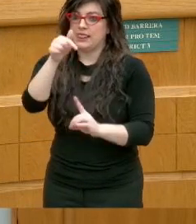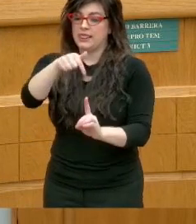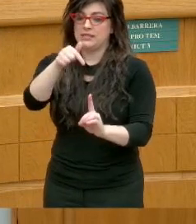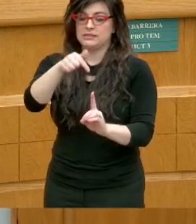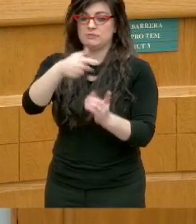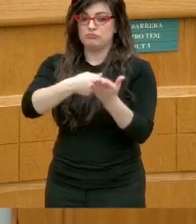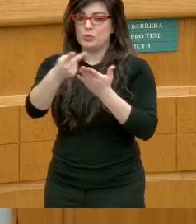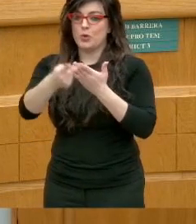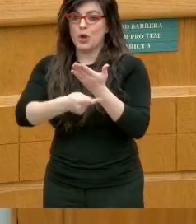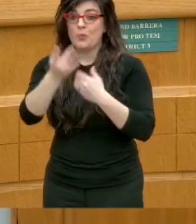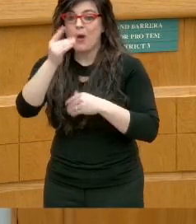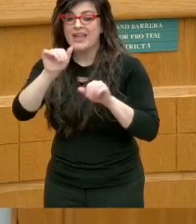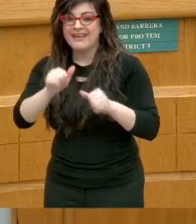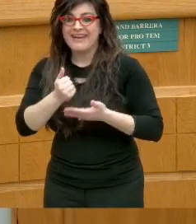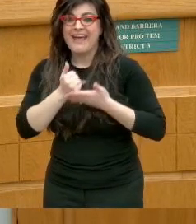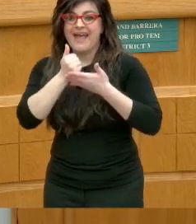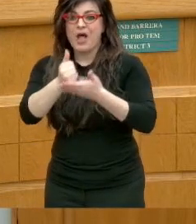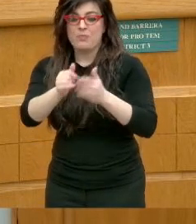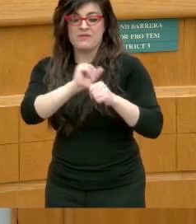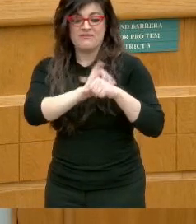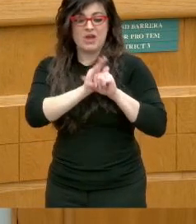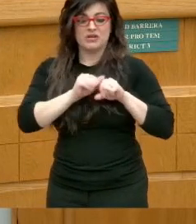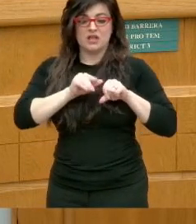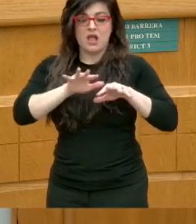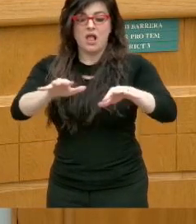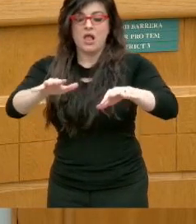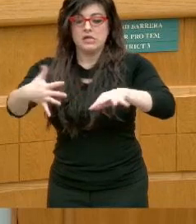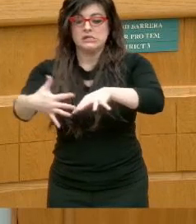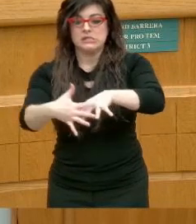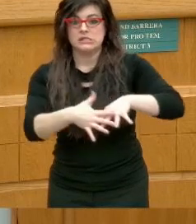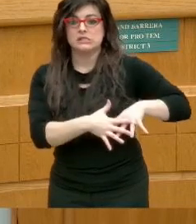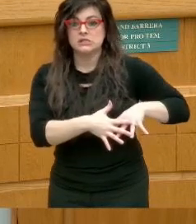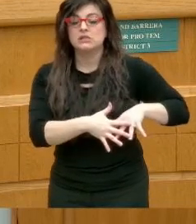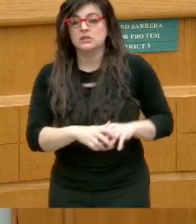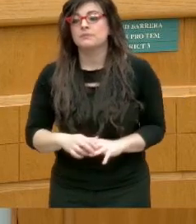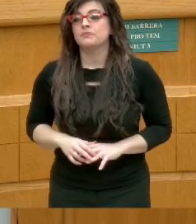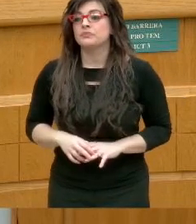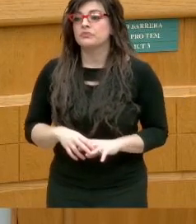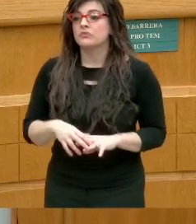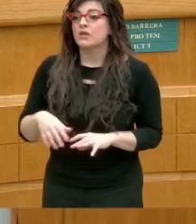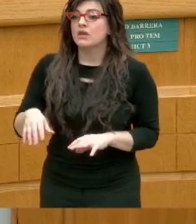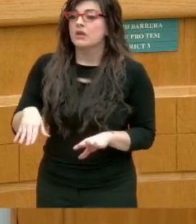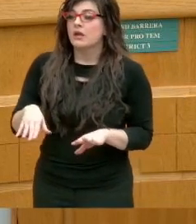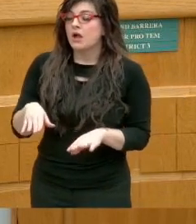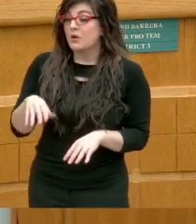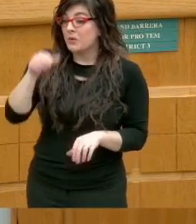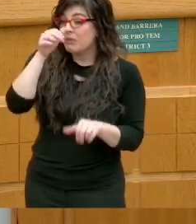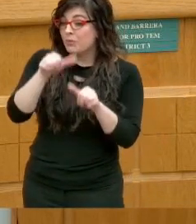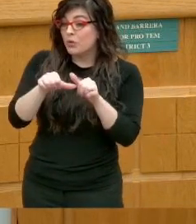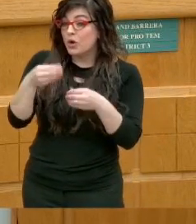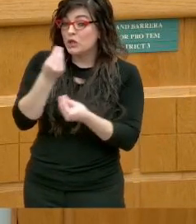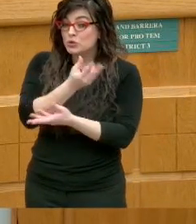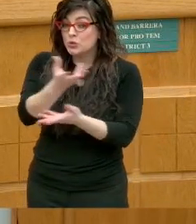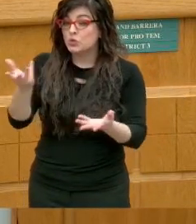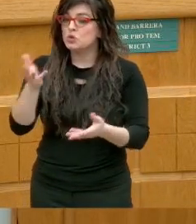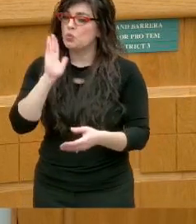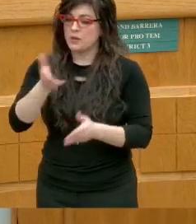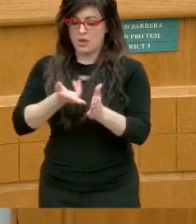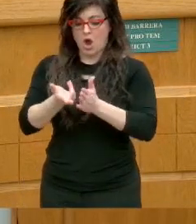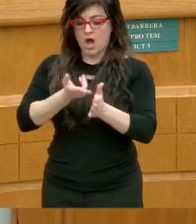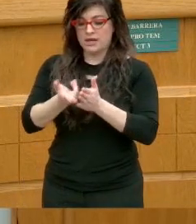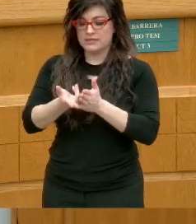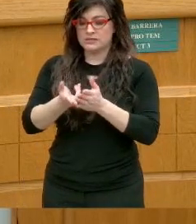the spread of the virus and they're bringing in important data. I need you to know, and I told you we would be honest with you about testing. I spoke with